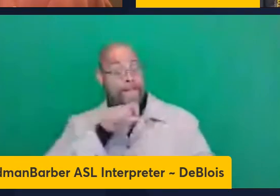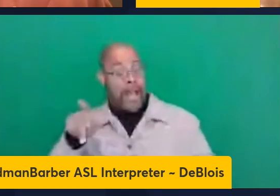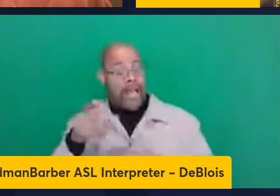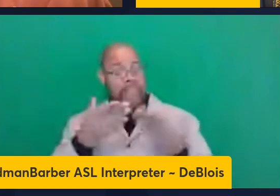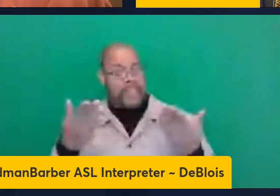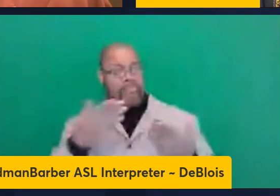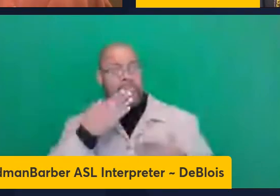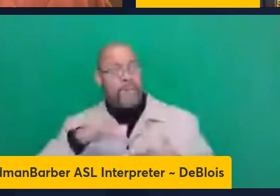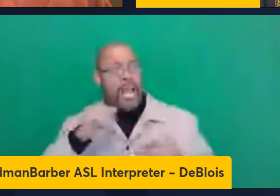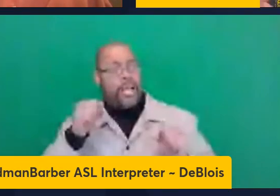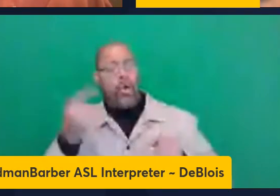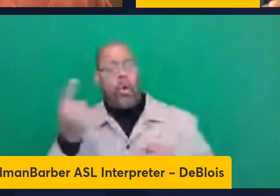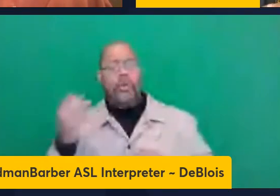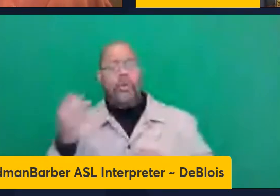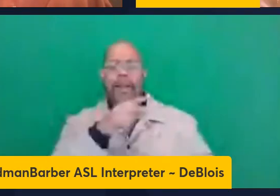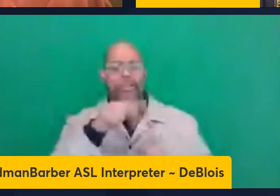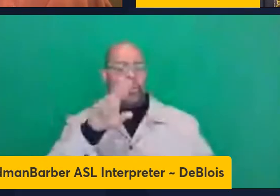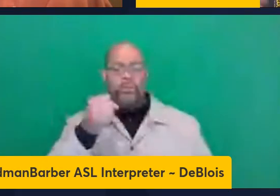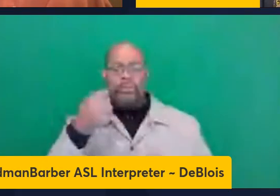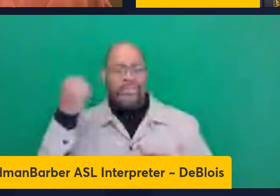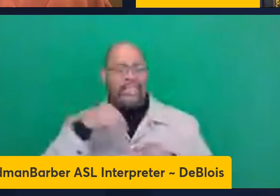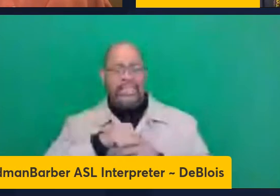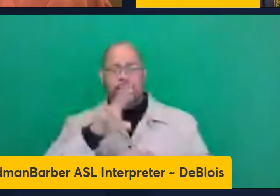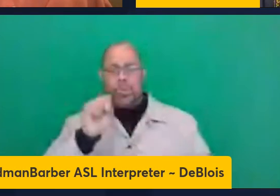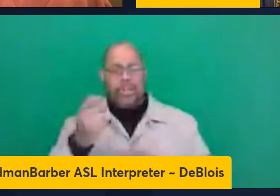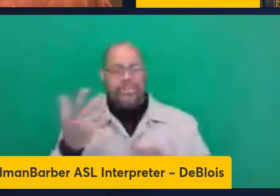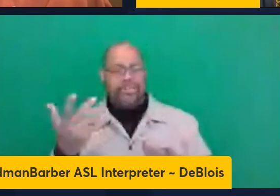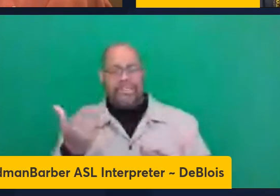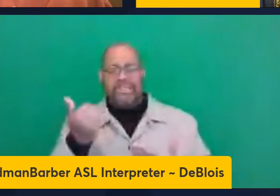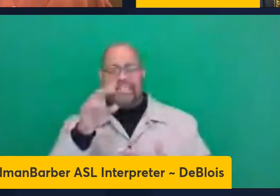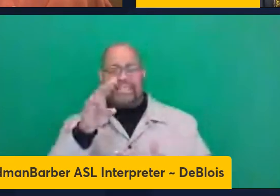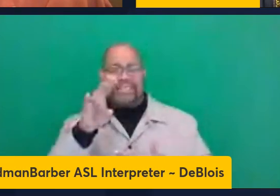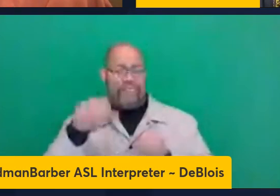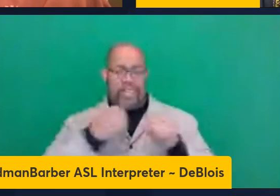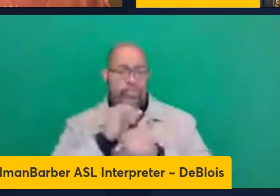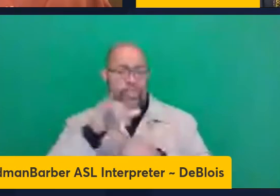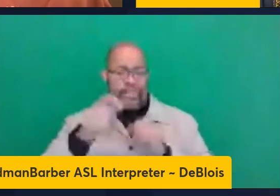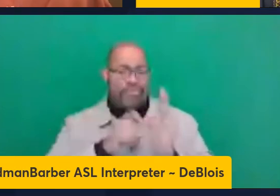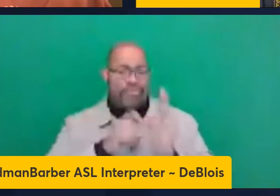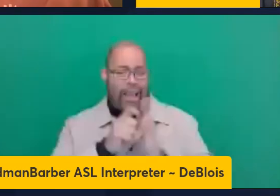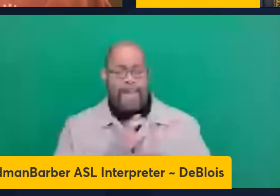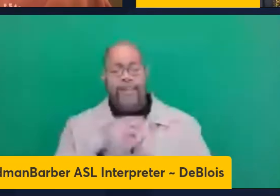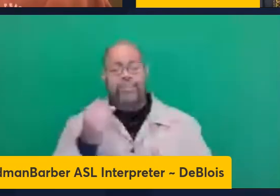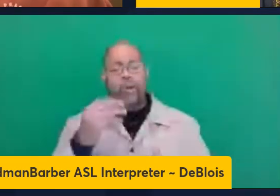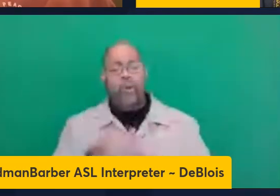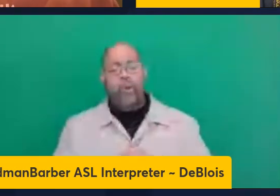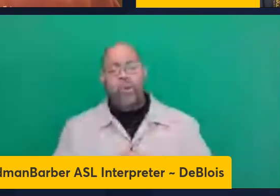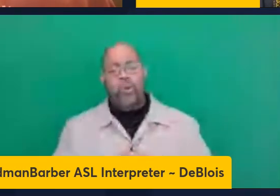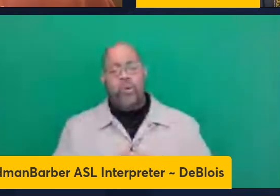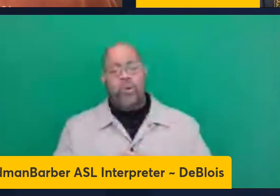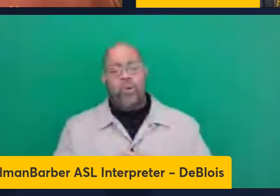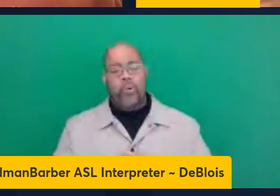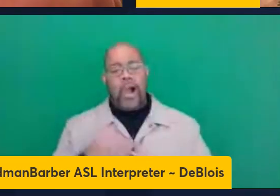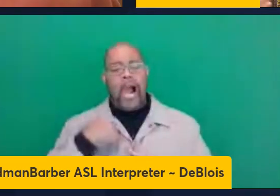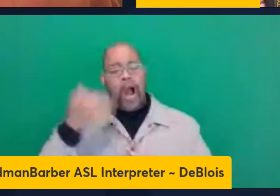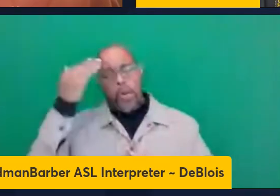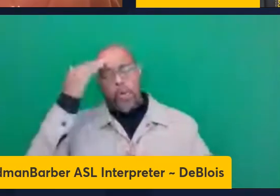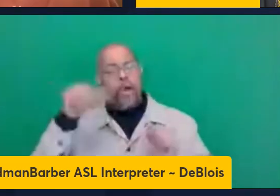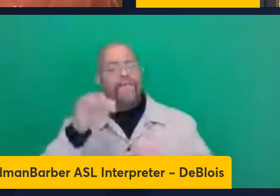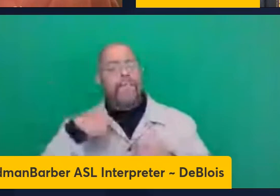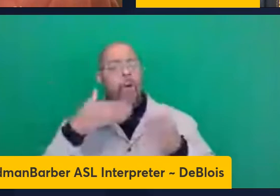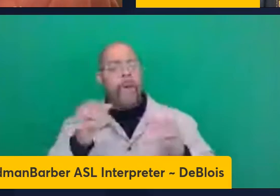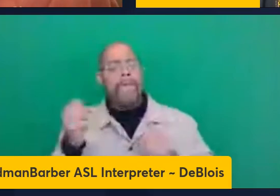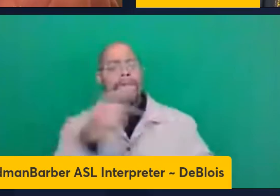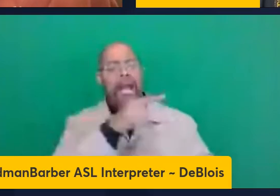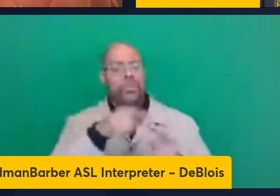so bad, I can always go back because I've been in the US for 70 years at the time. And so I knew that I could find my way back to the